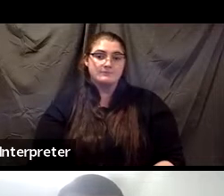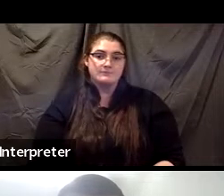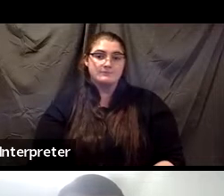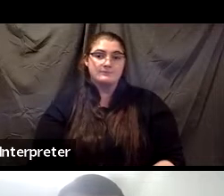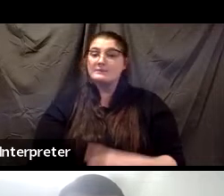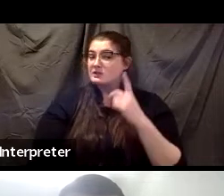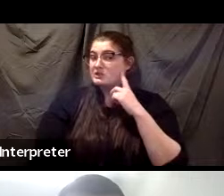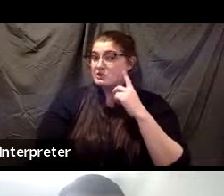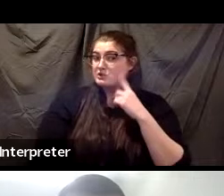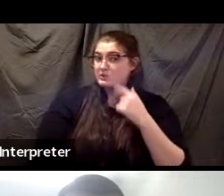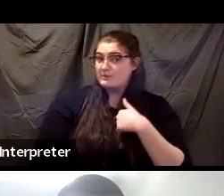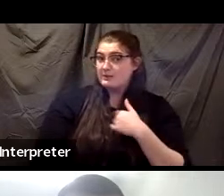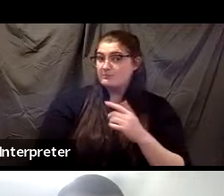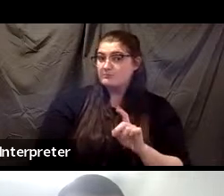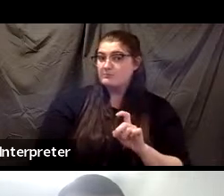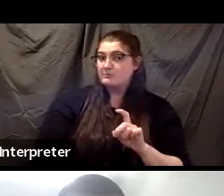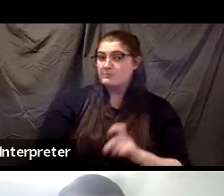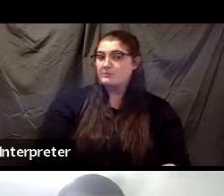Did you hear me, Commissioner Henderson?